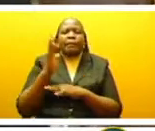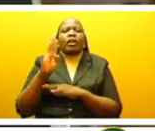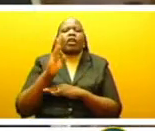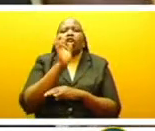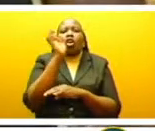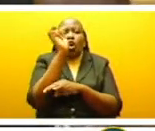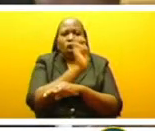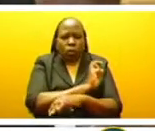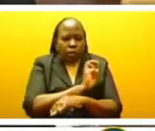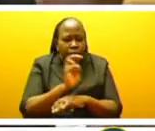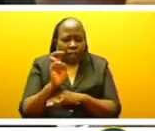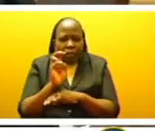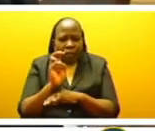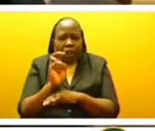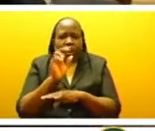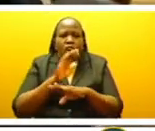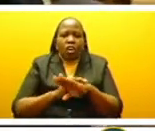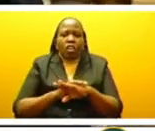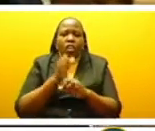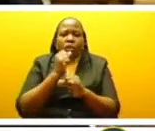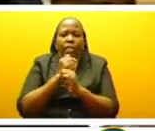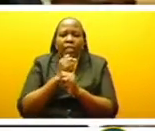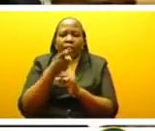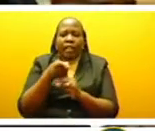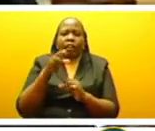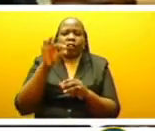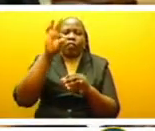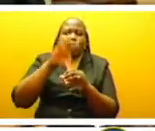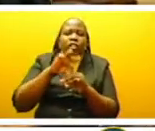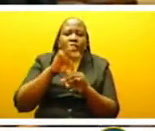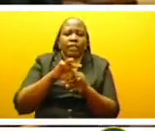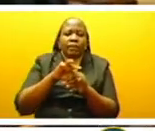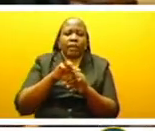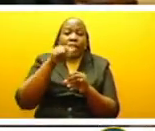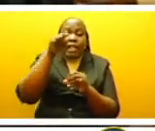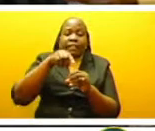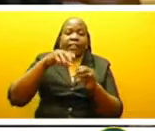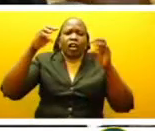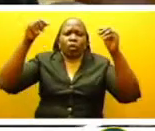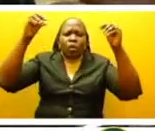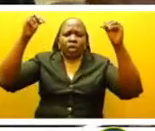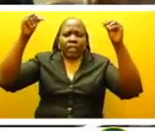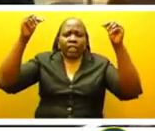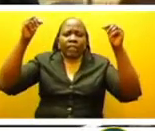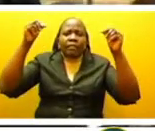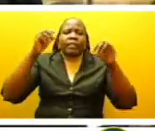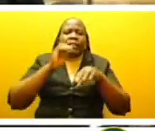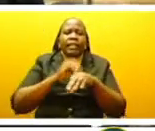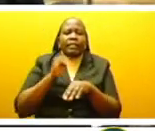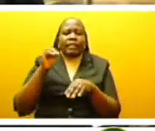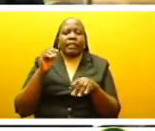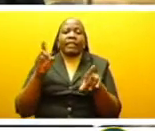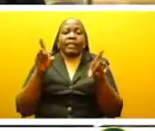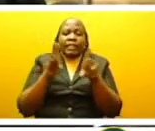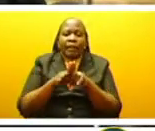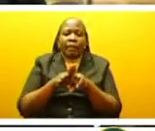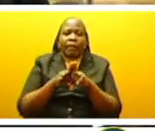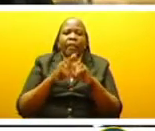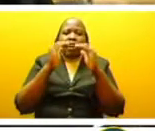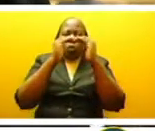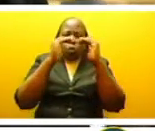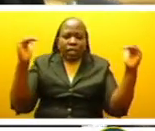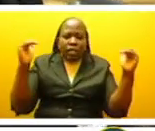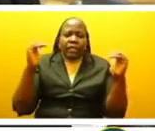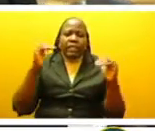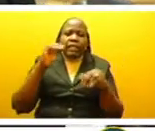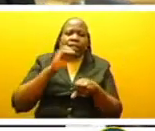in operationalizing that voting method. That is a qualitative test. The quantitative test then is found